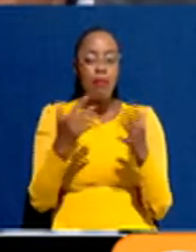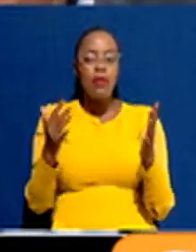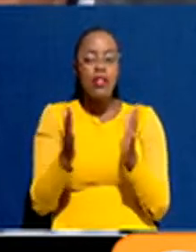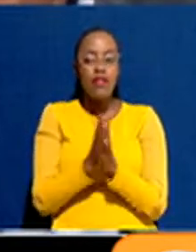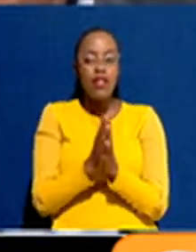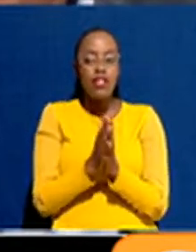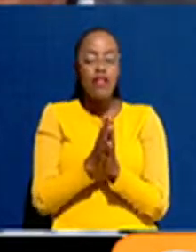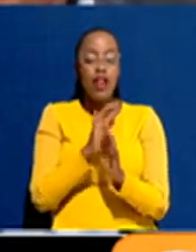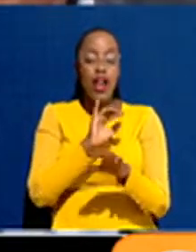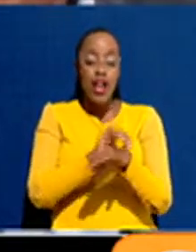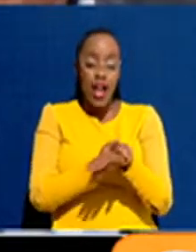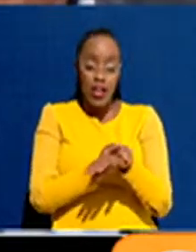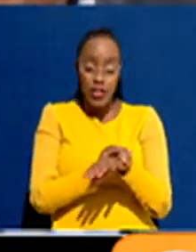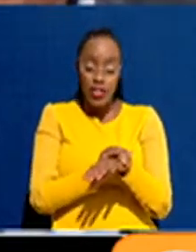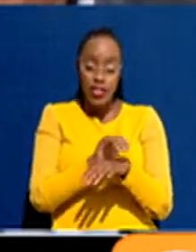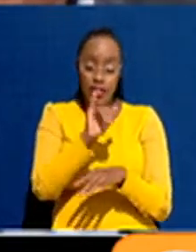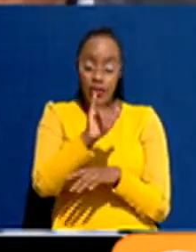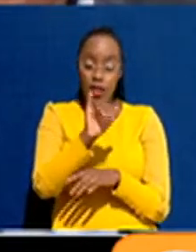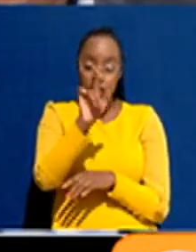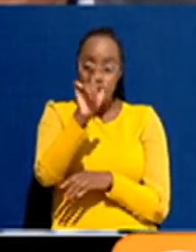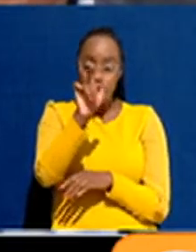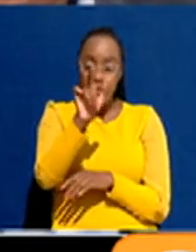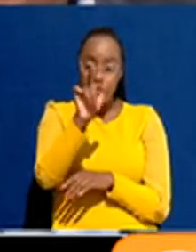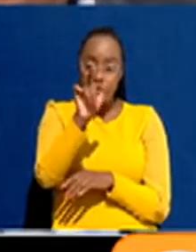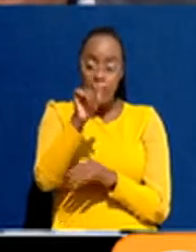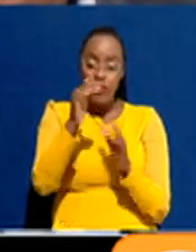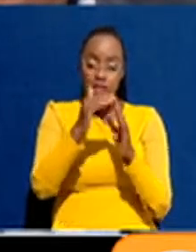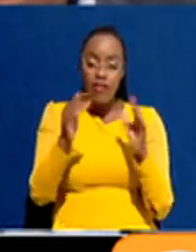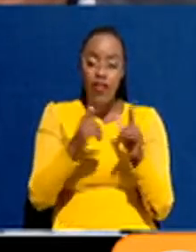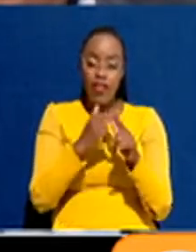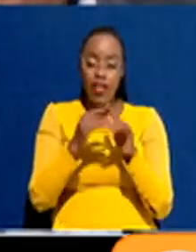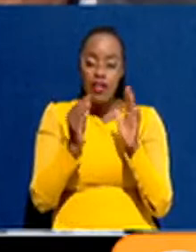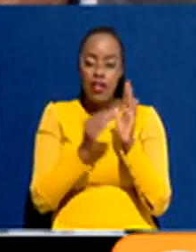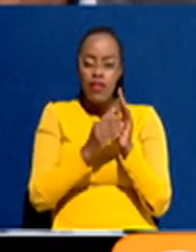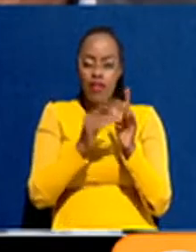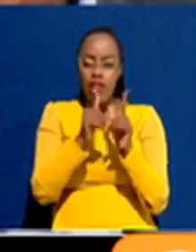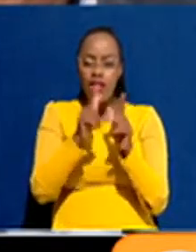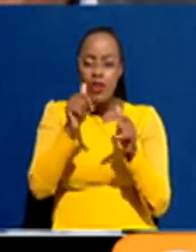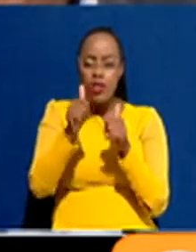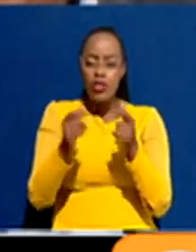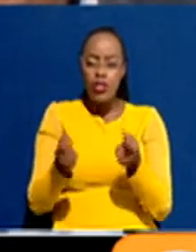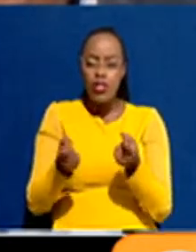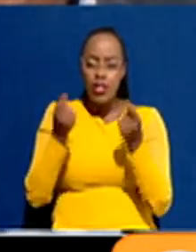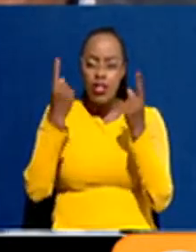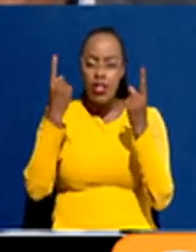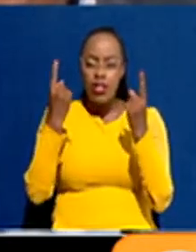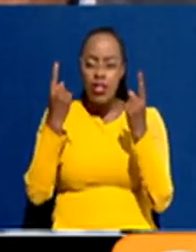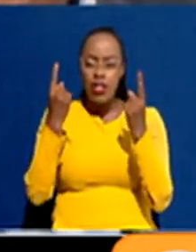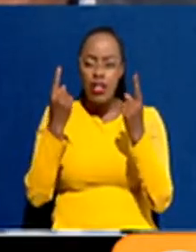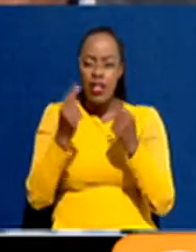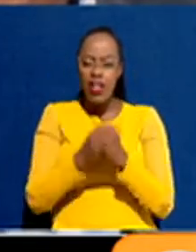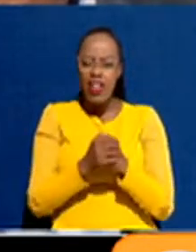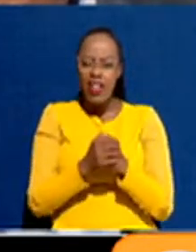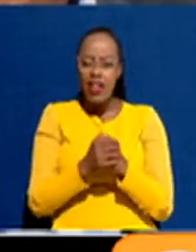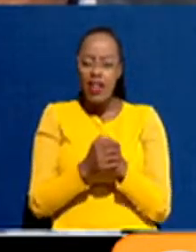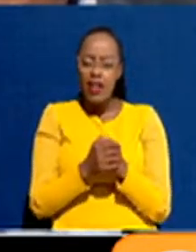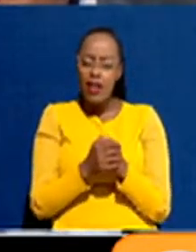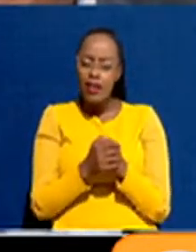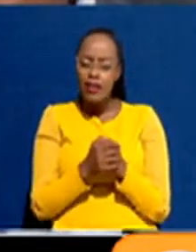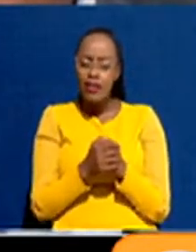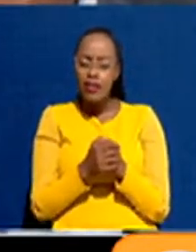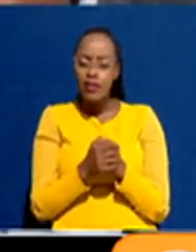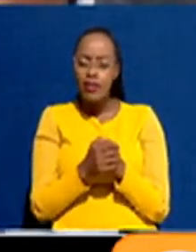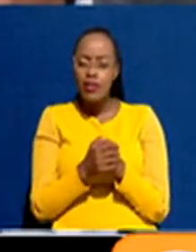actually got one of them and called it, in, I think, in a language you understand better, Neka Minoga.